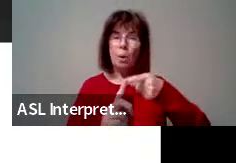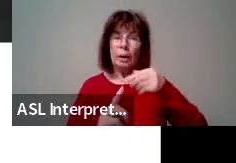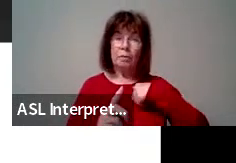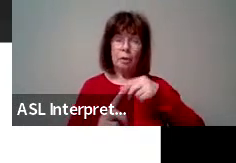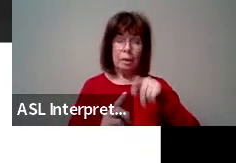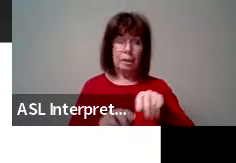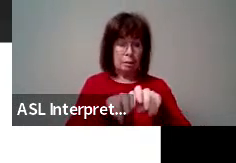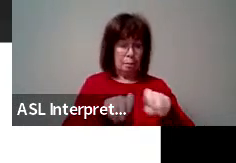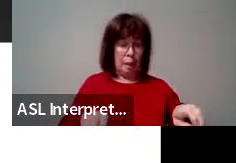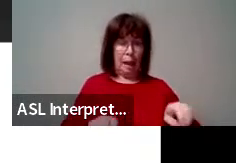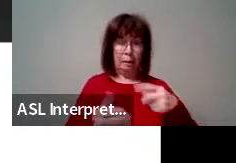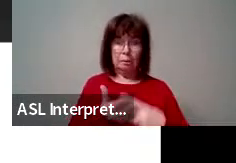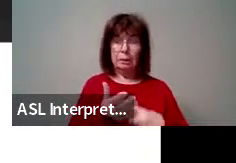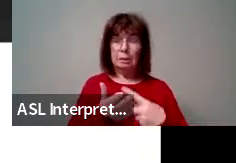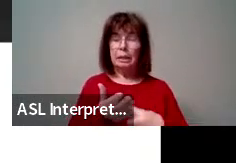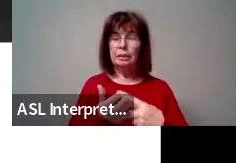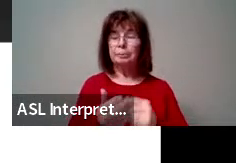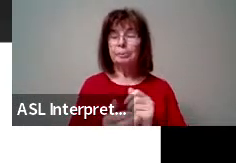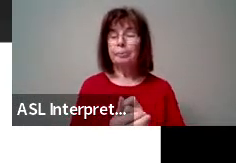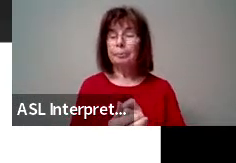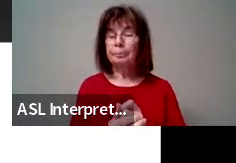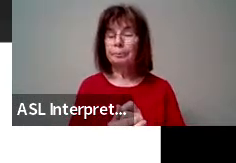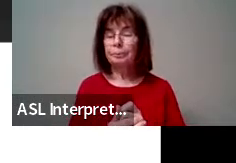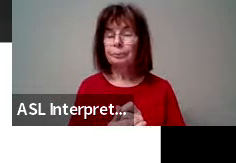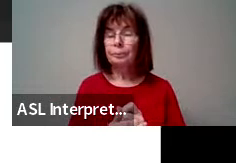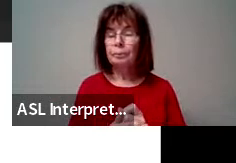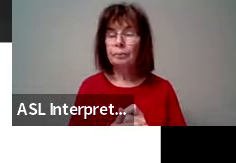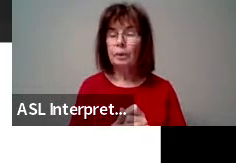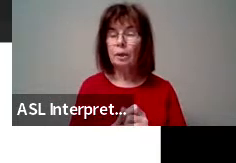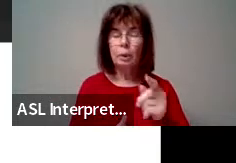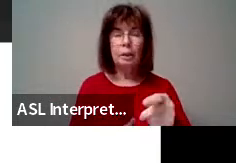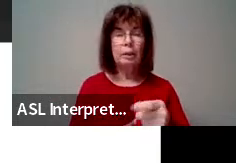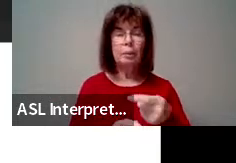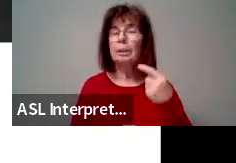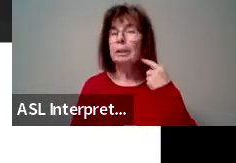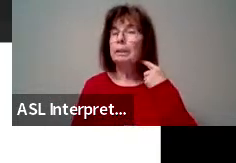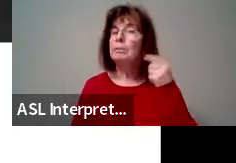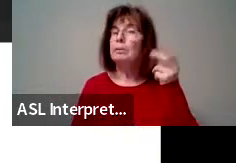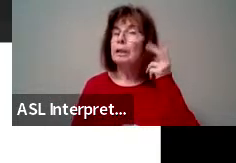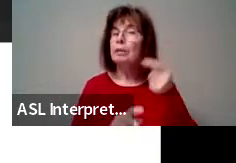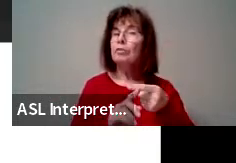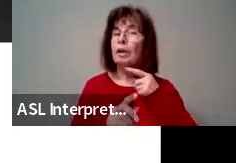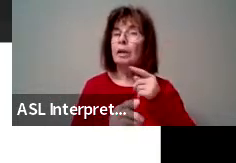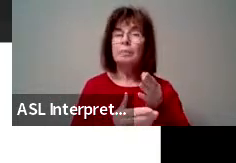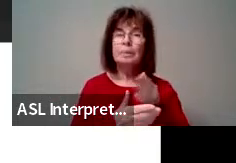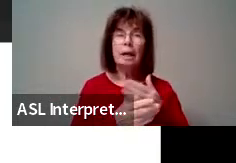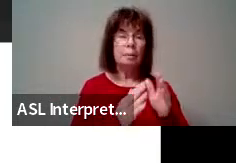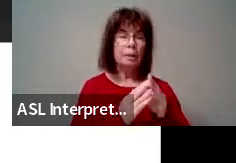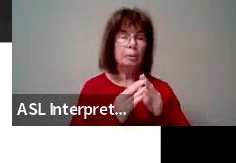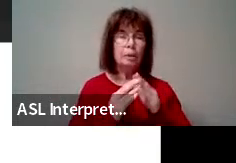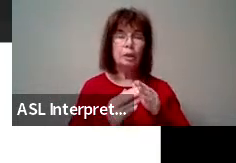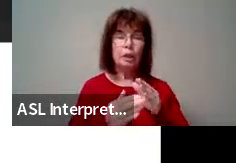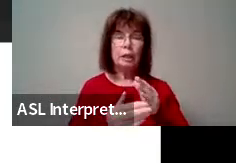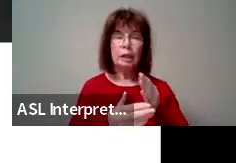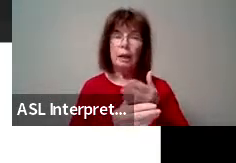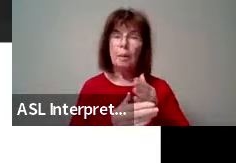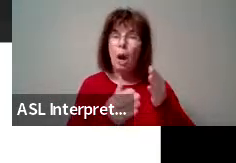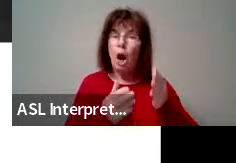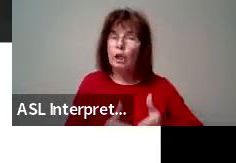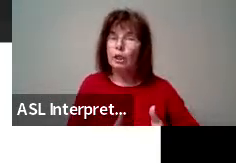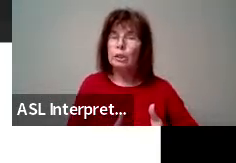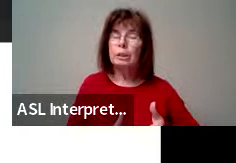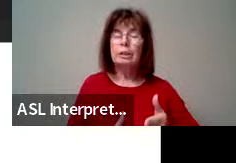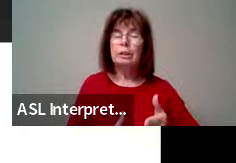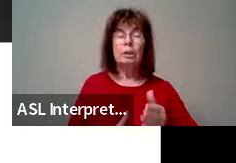have. And we are going to hear from a few of our community partners. We'll ask them some questions and